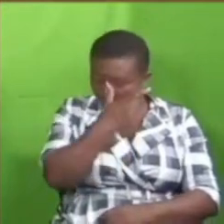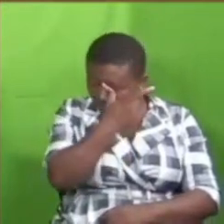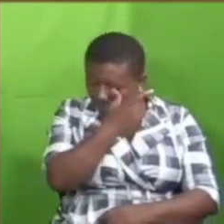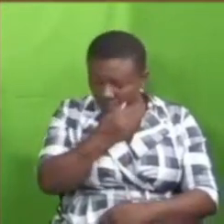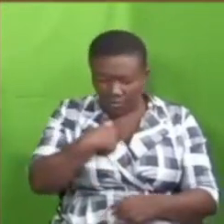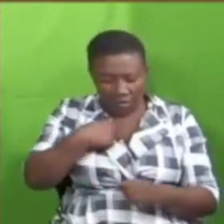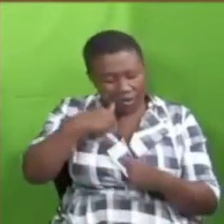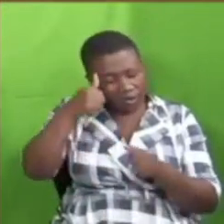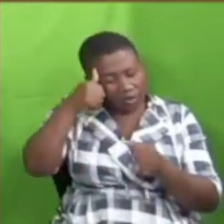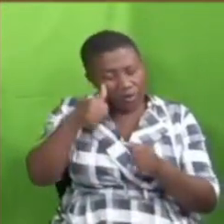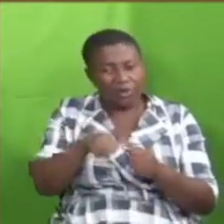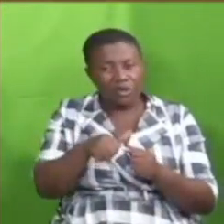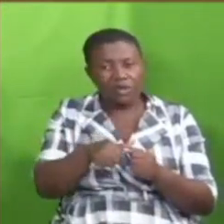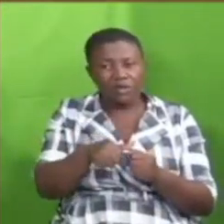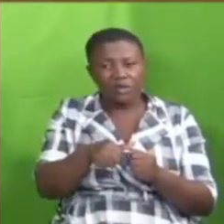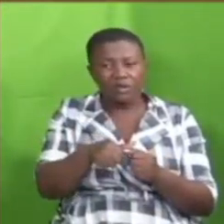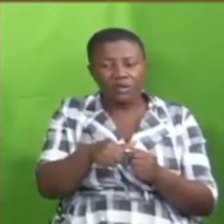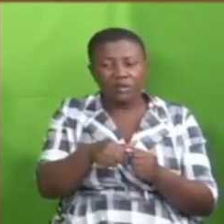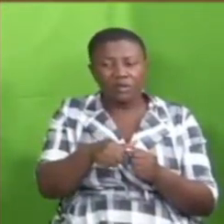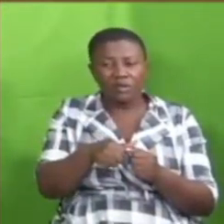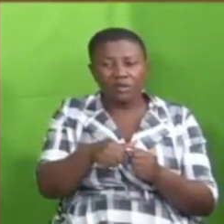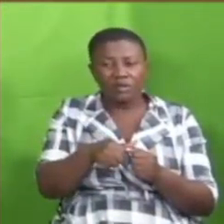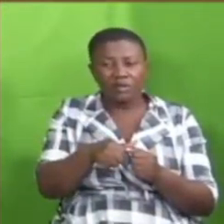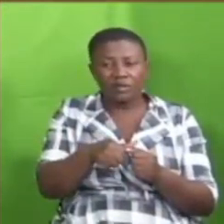I remember some of my